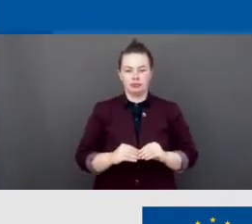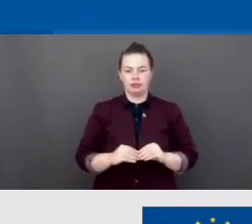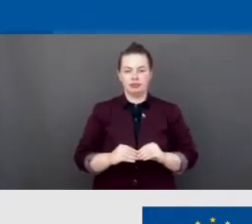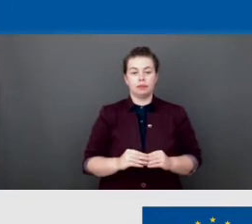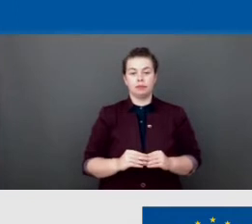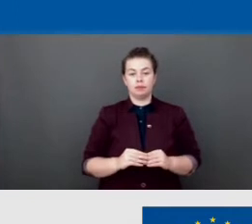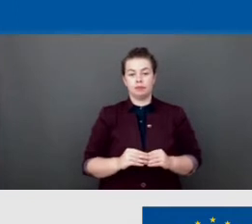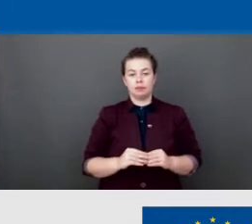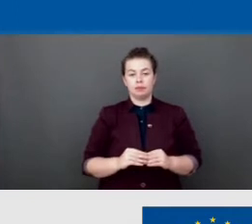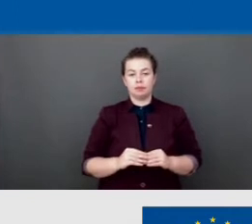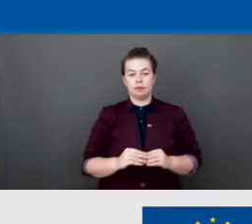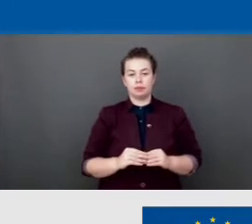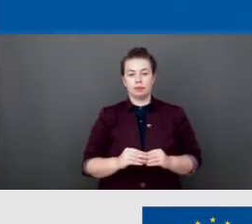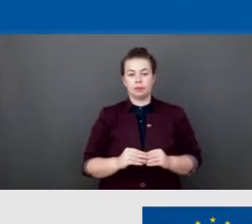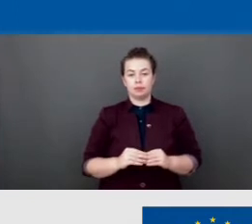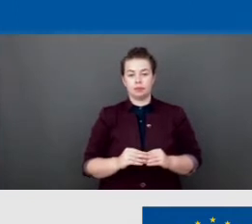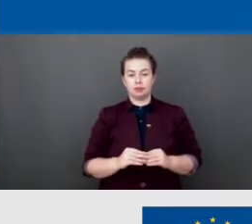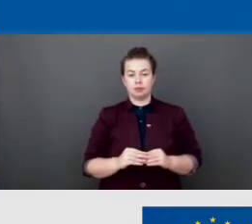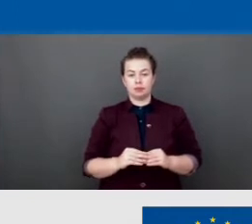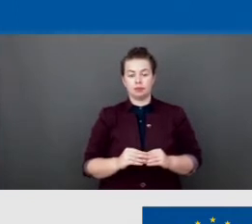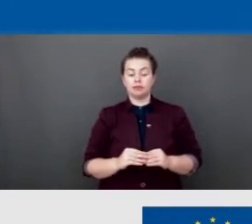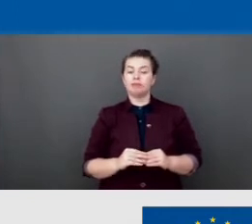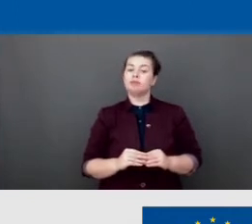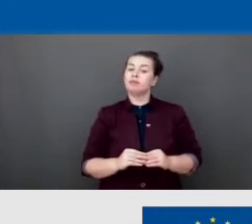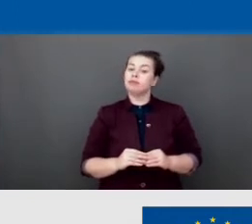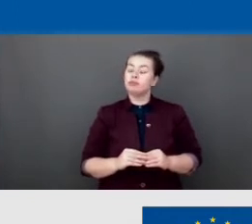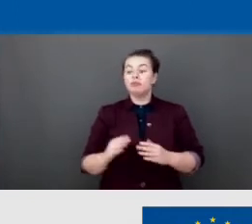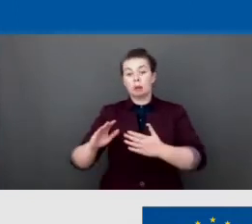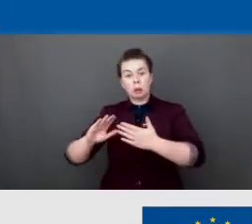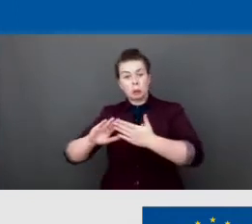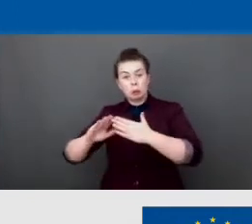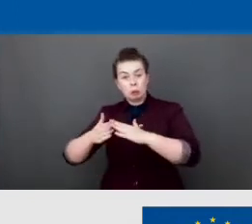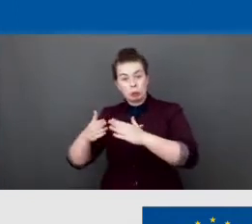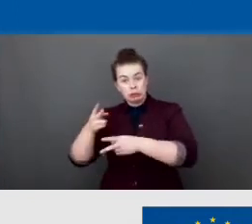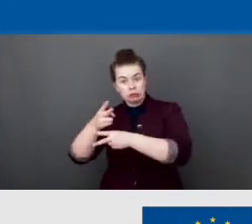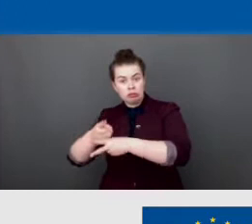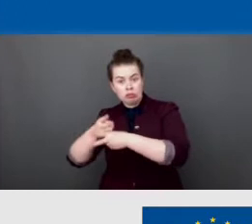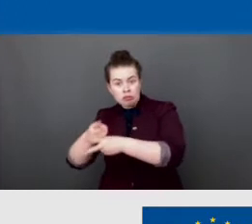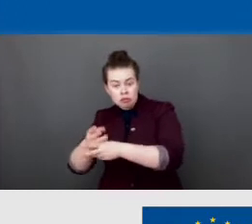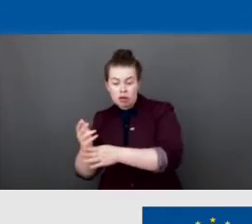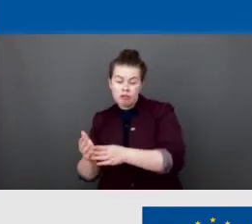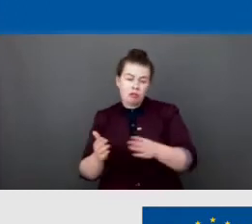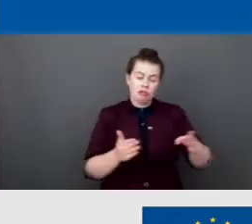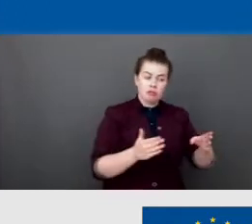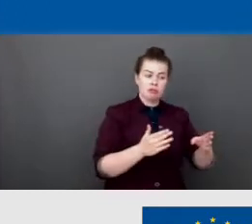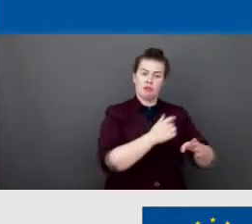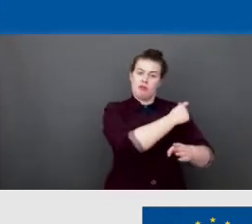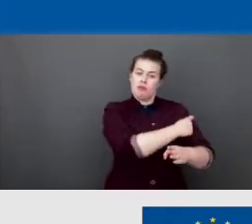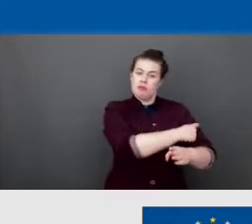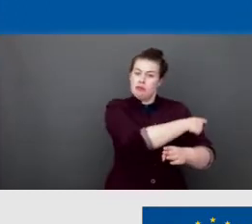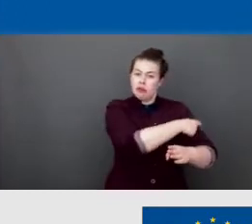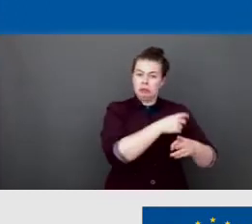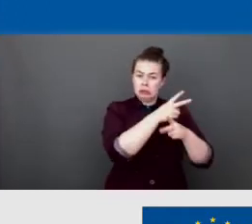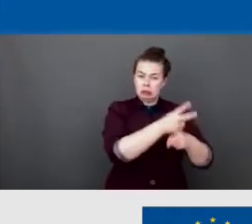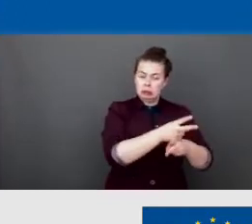Europe. It is widely recognized that the reorientation of healthcare services from hospital-based to